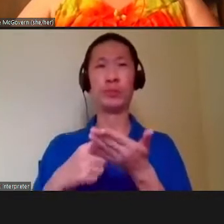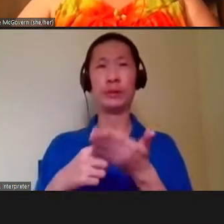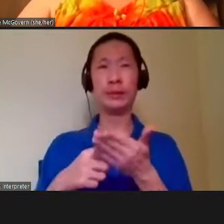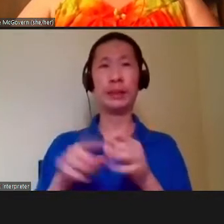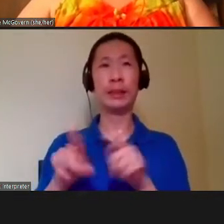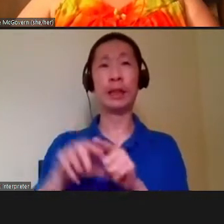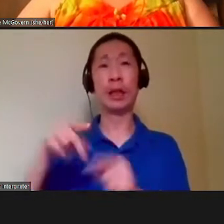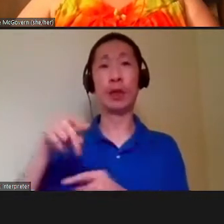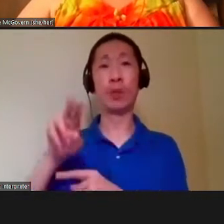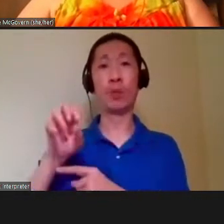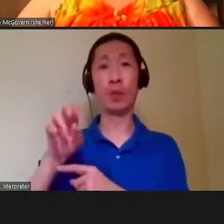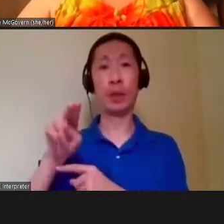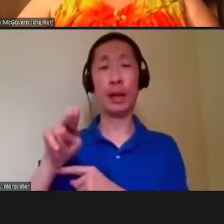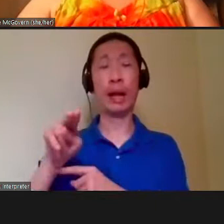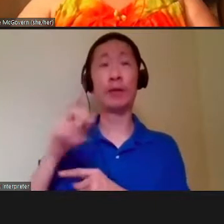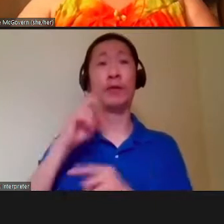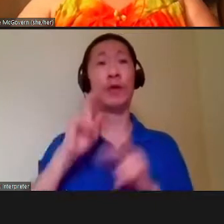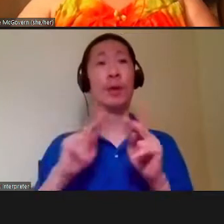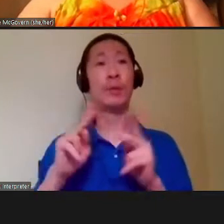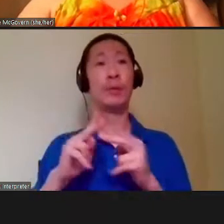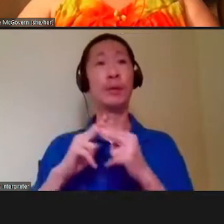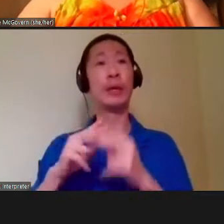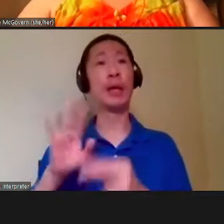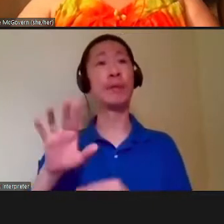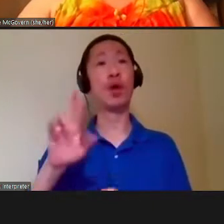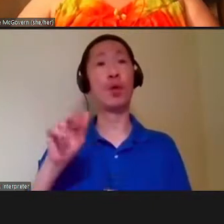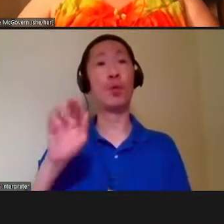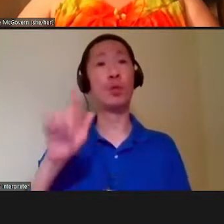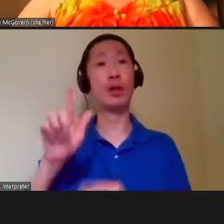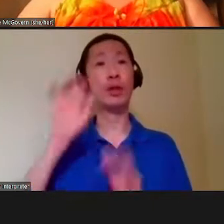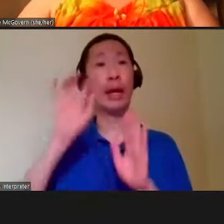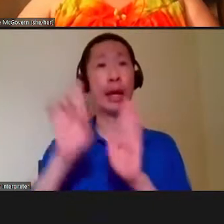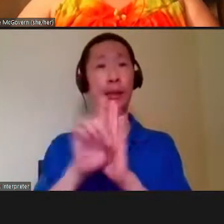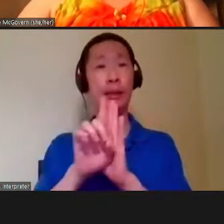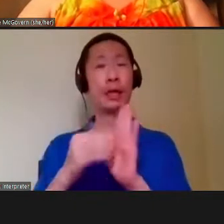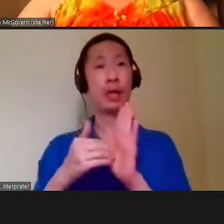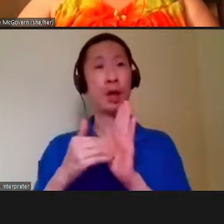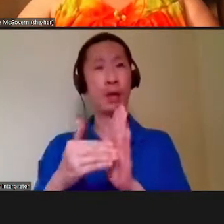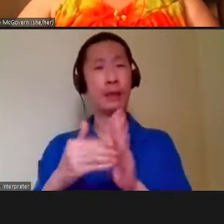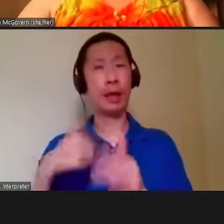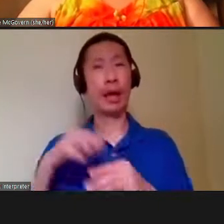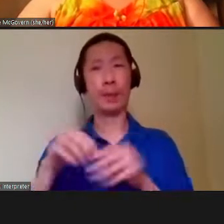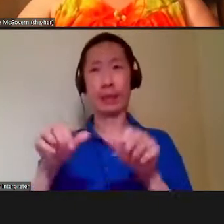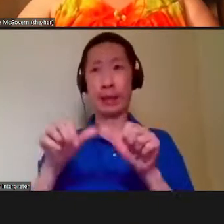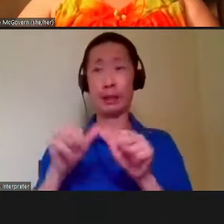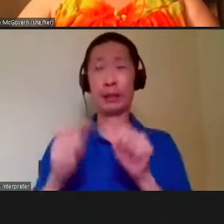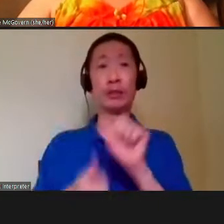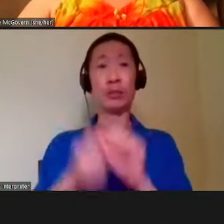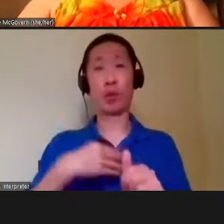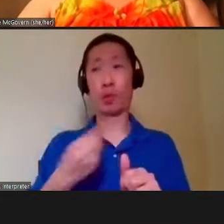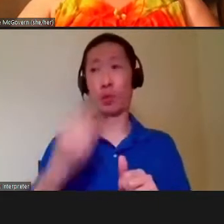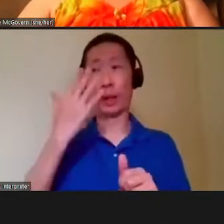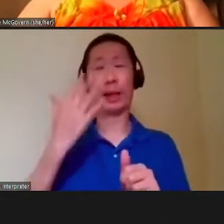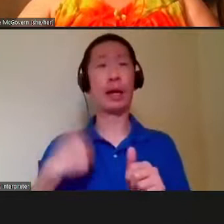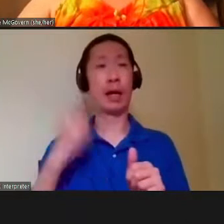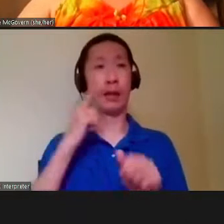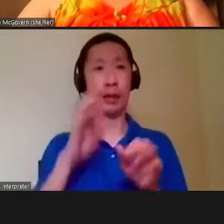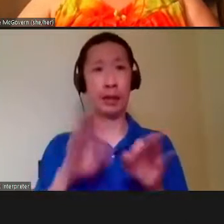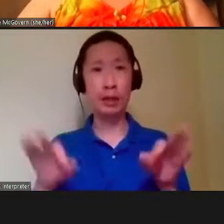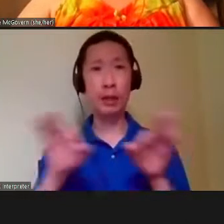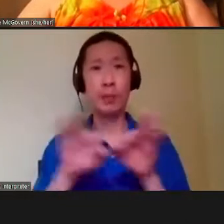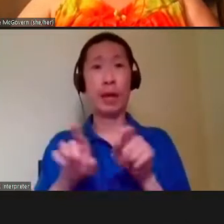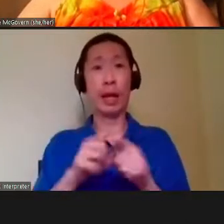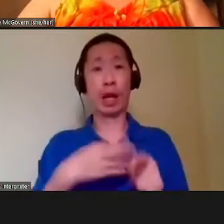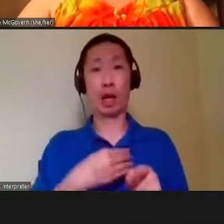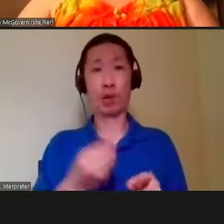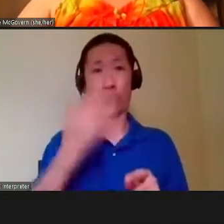pronouns, to people naming their racial identity, because I'm often in spaces that are mostly white. And I think it's really important as a white person